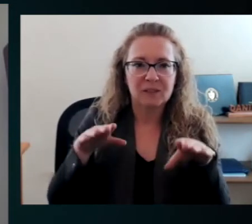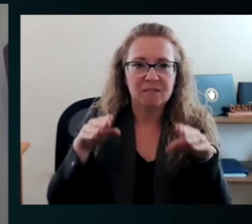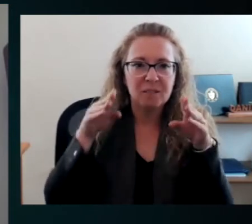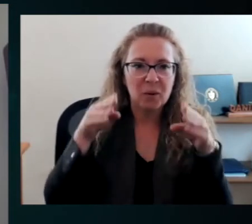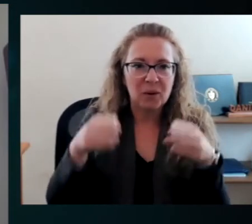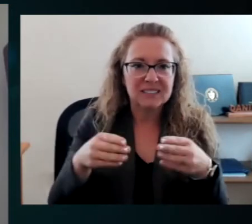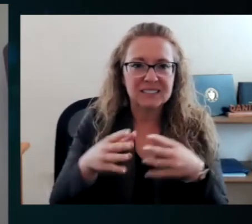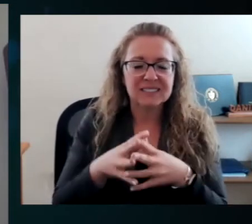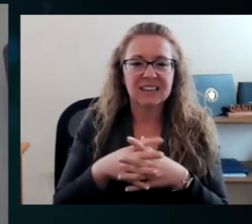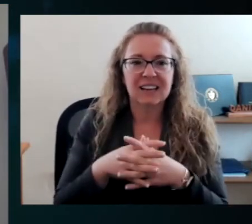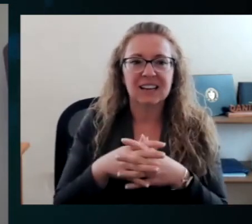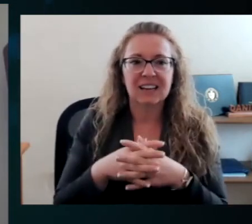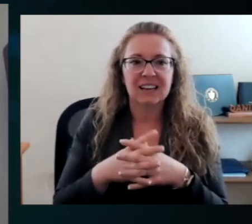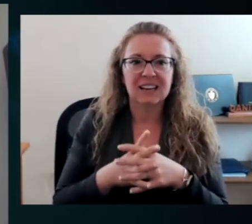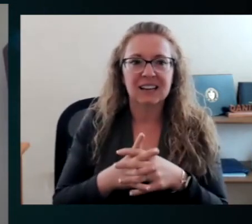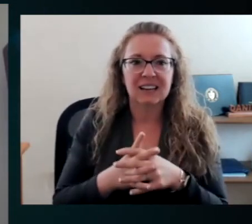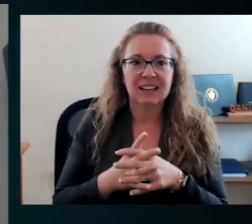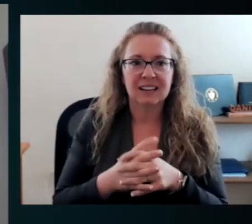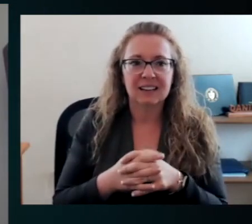that,